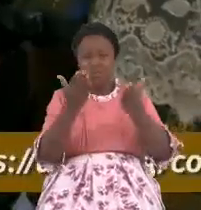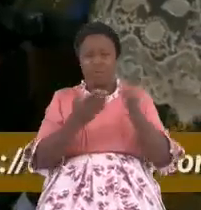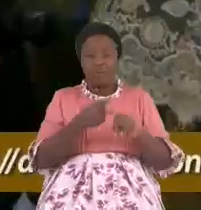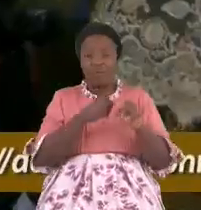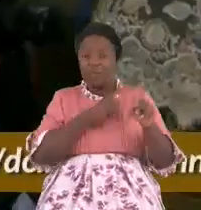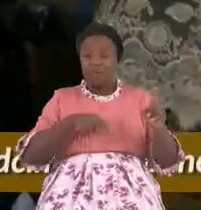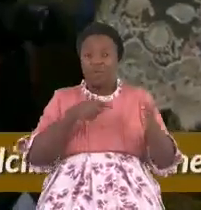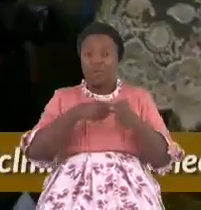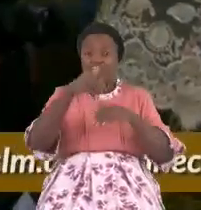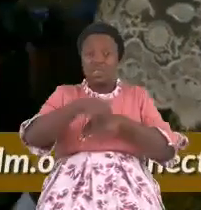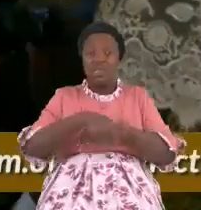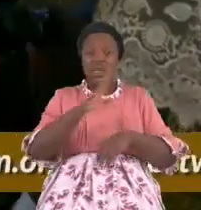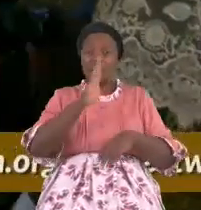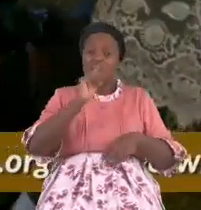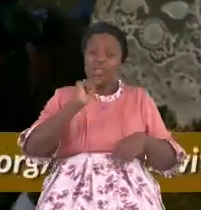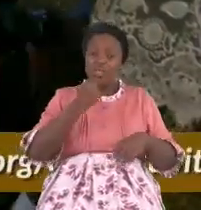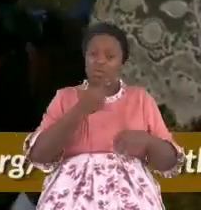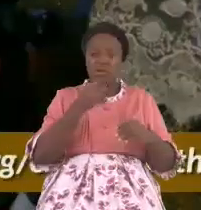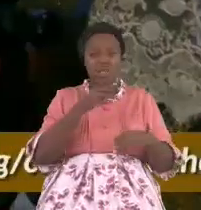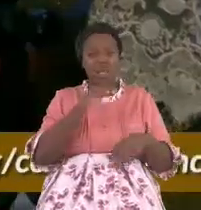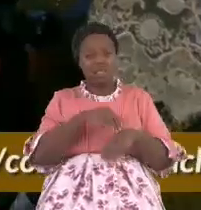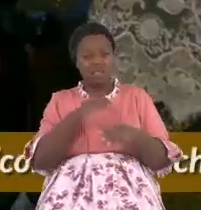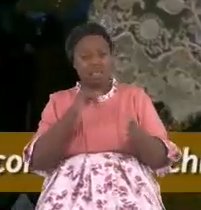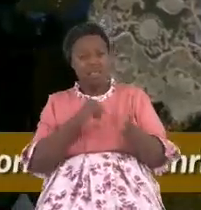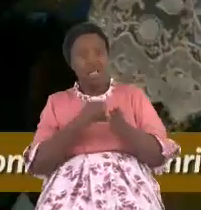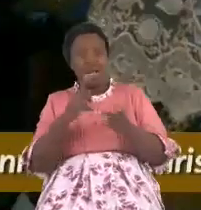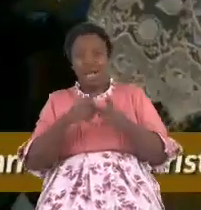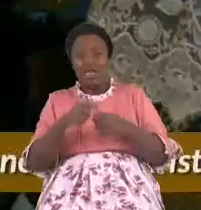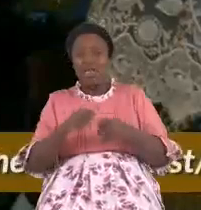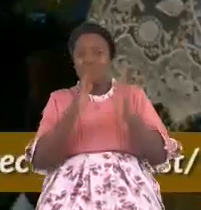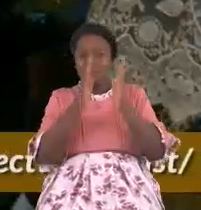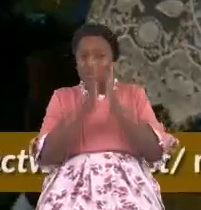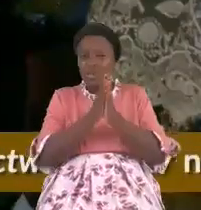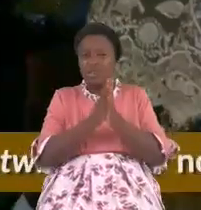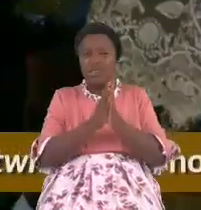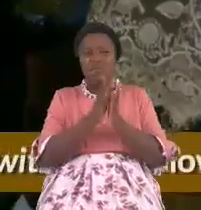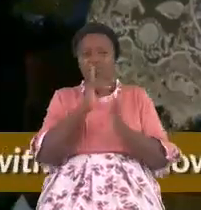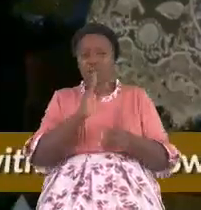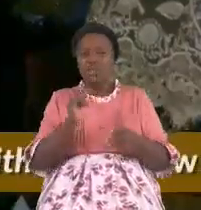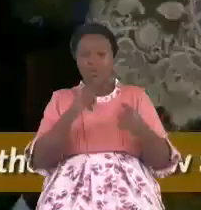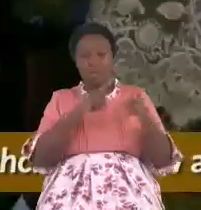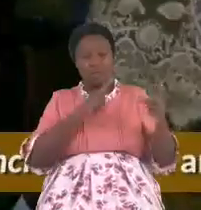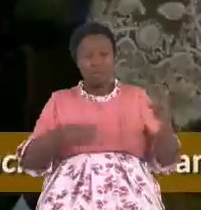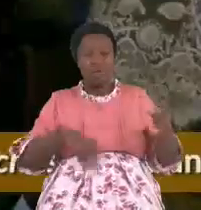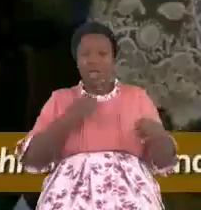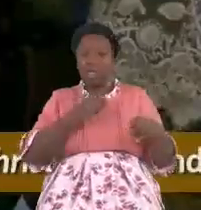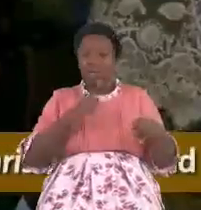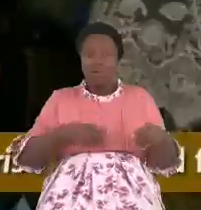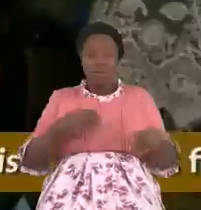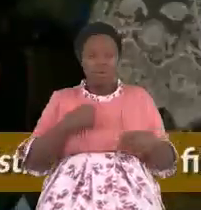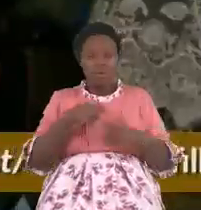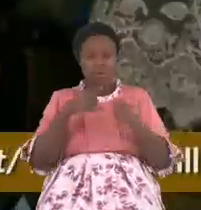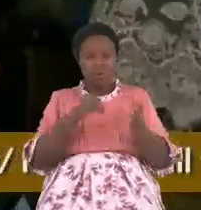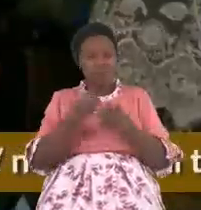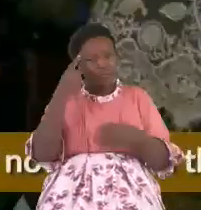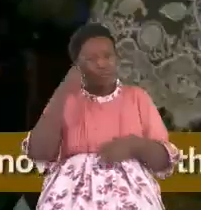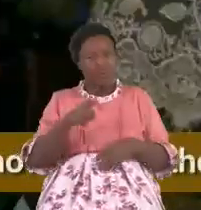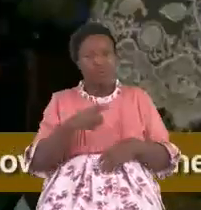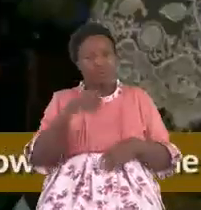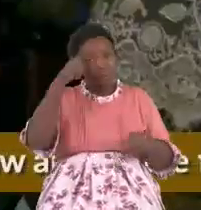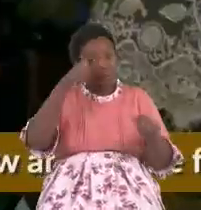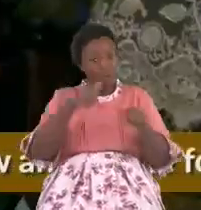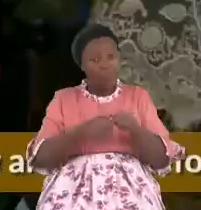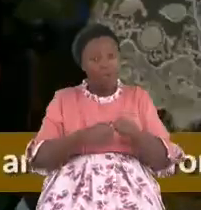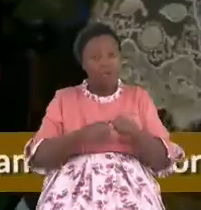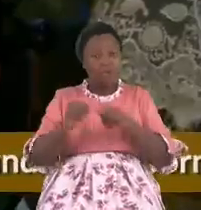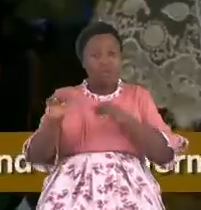liberation tonight stay by that person and come tell us when you finish don't leave that place